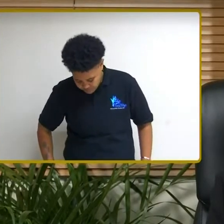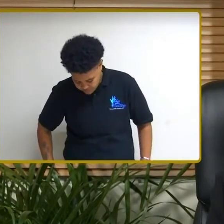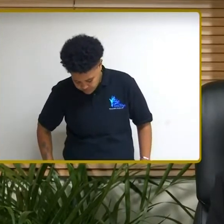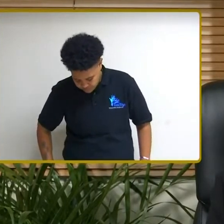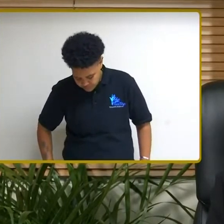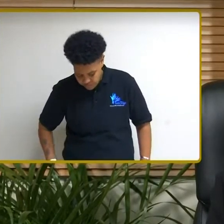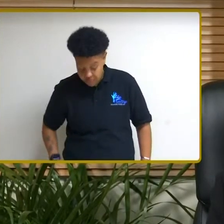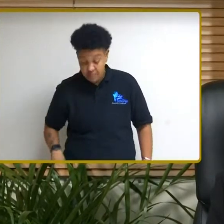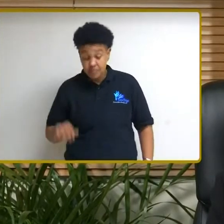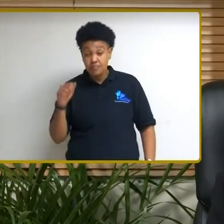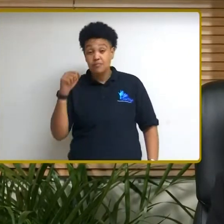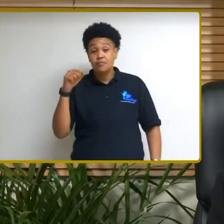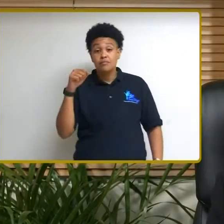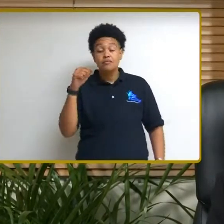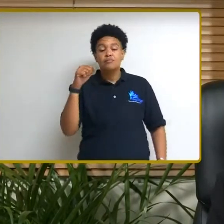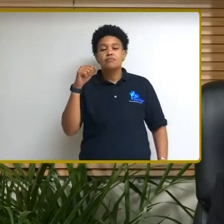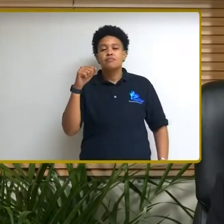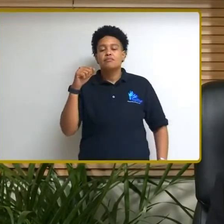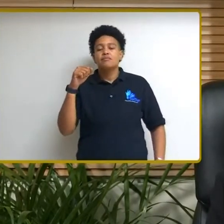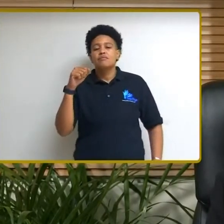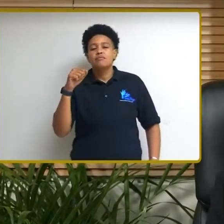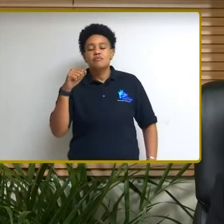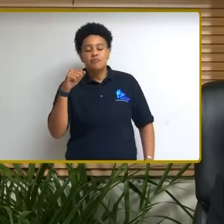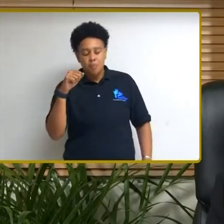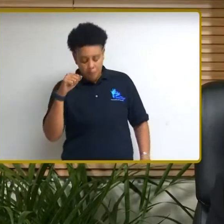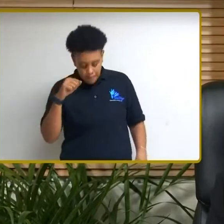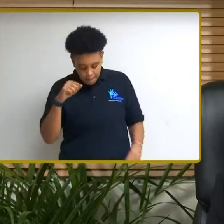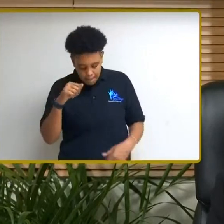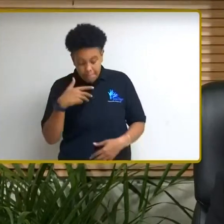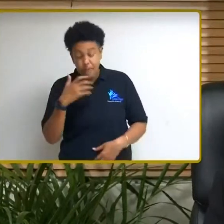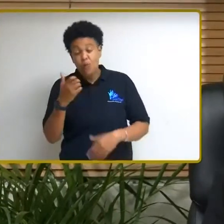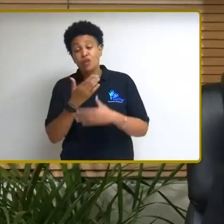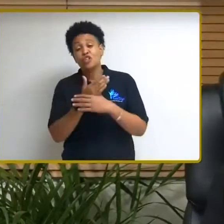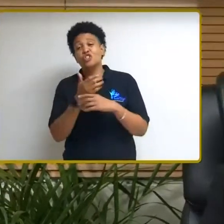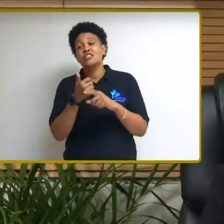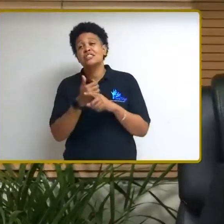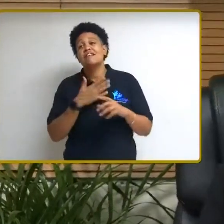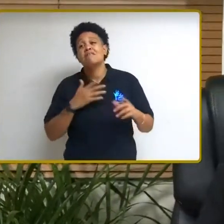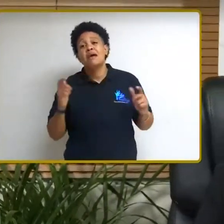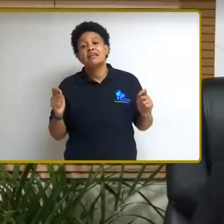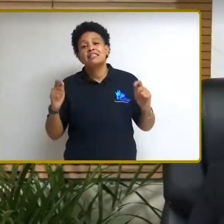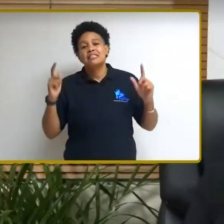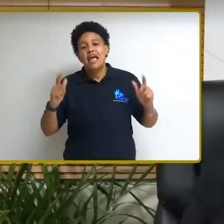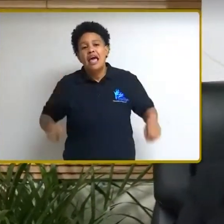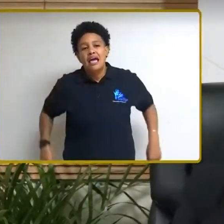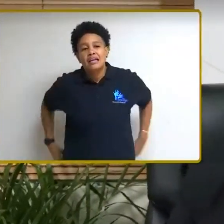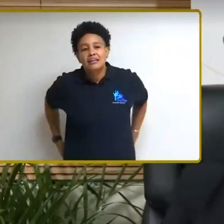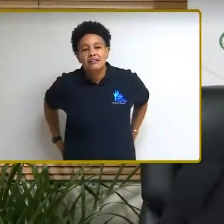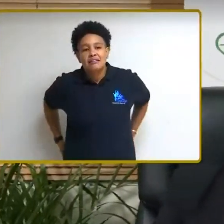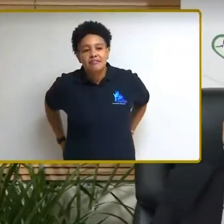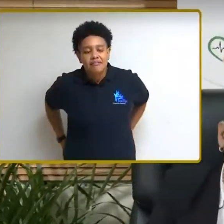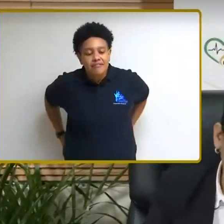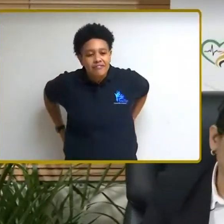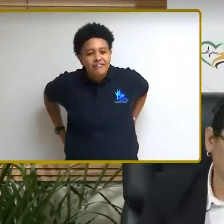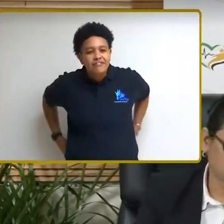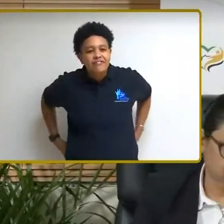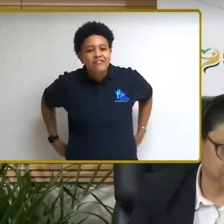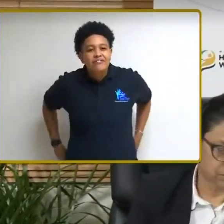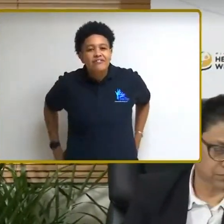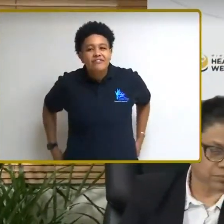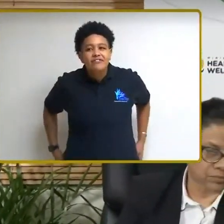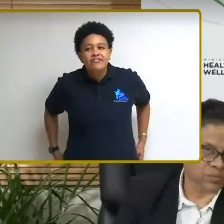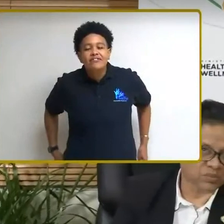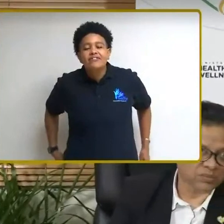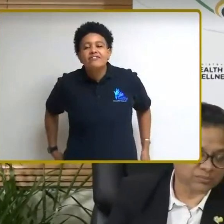Dr. Ennis? Yes, yes, Minister. I wanted to share my slide. I think I have found it.